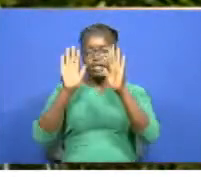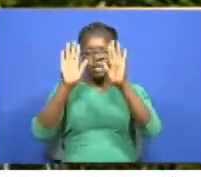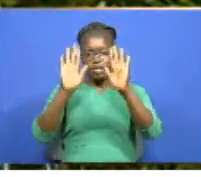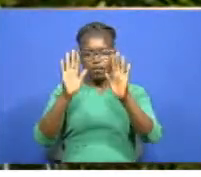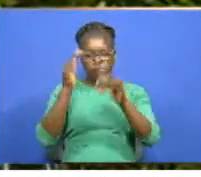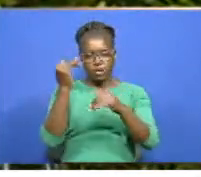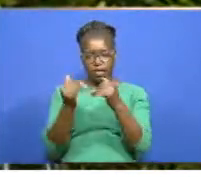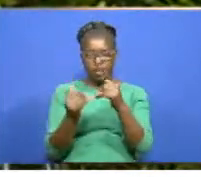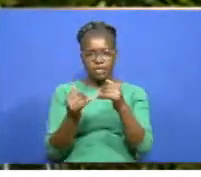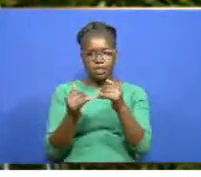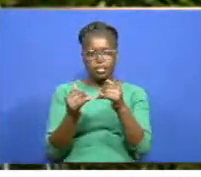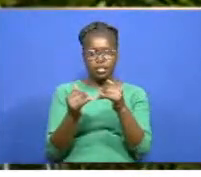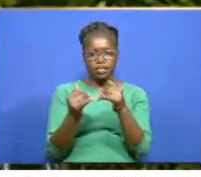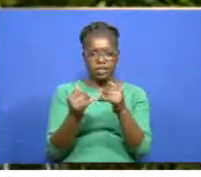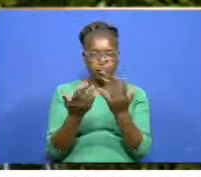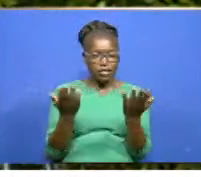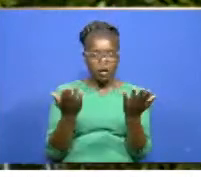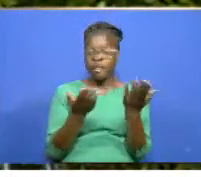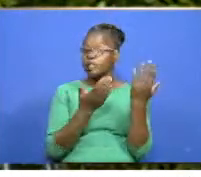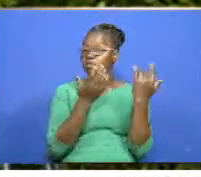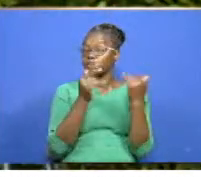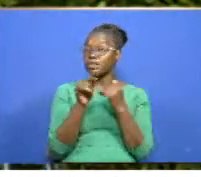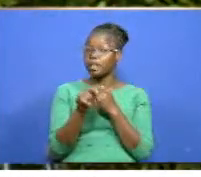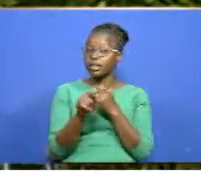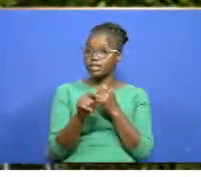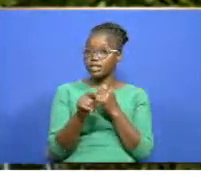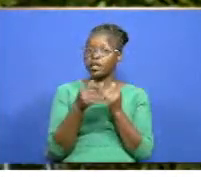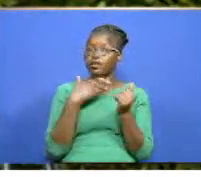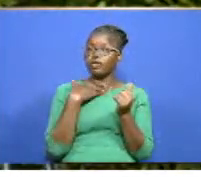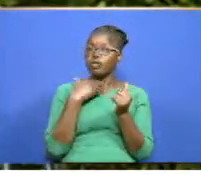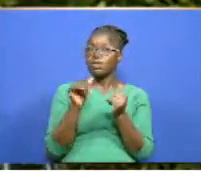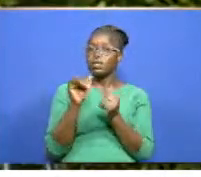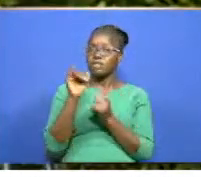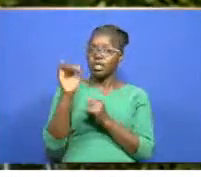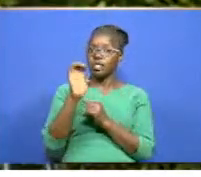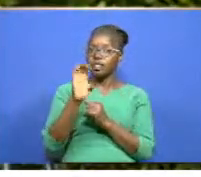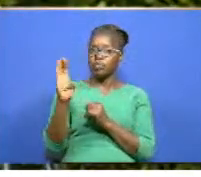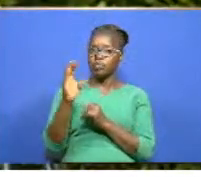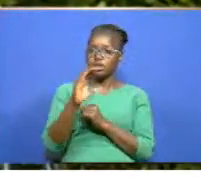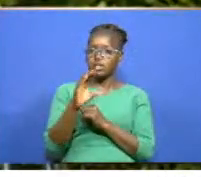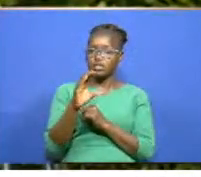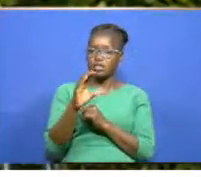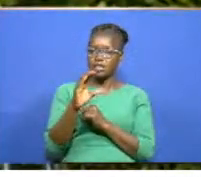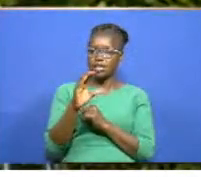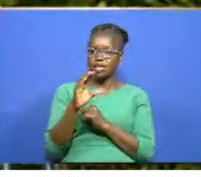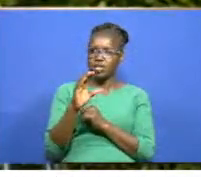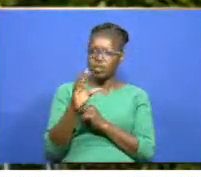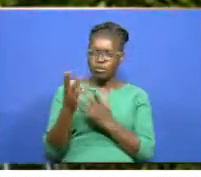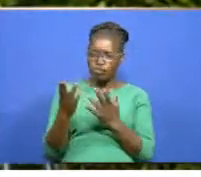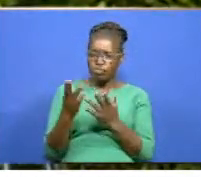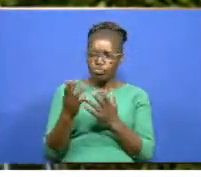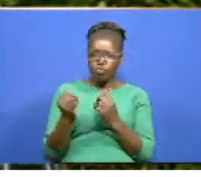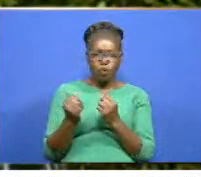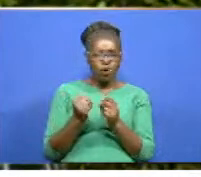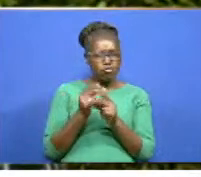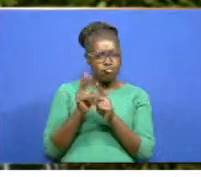over, and that is what we expect. We want the IEBC to be extremely vigilant,